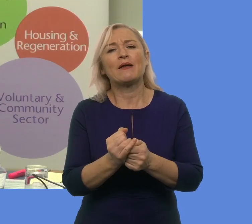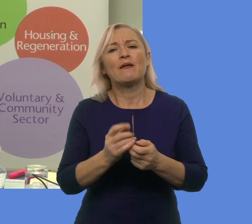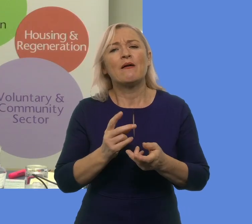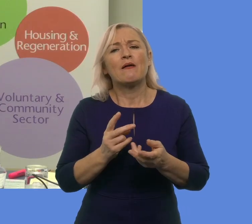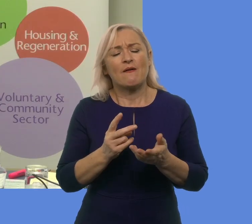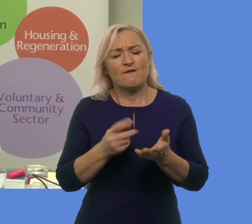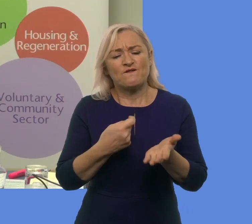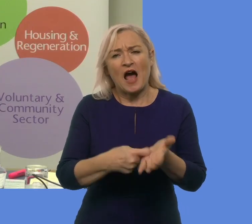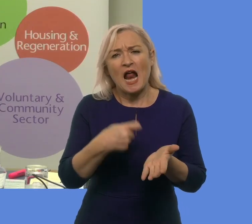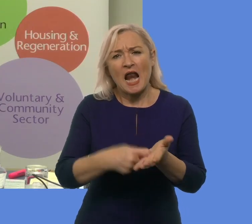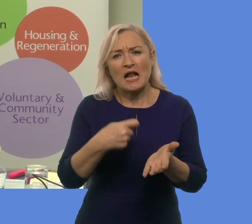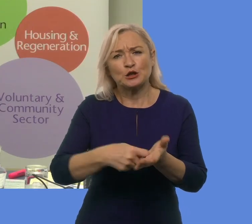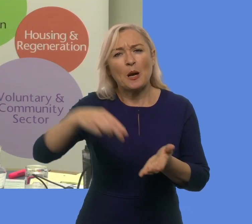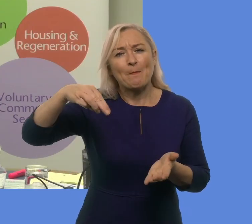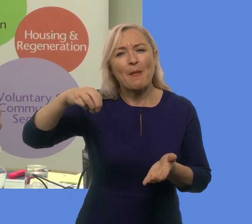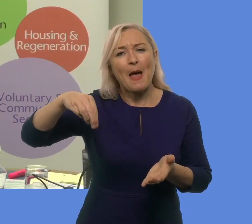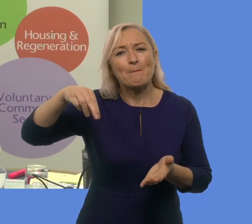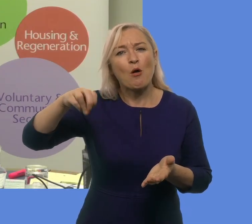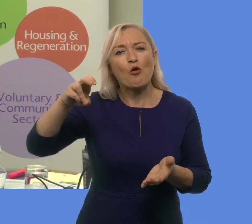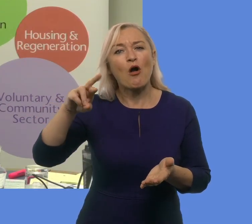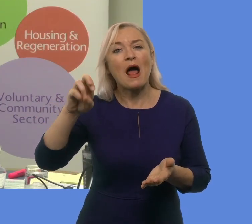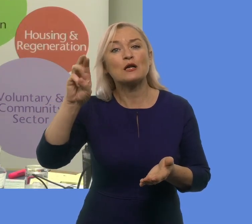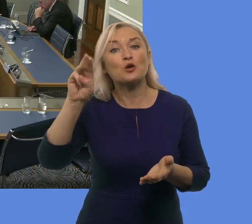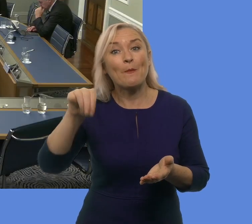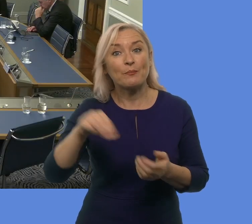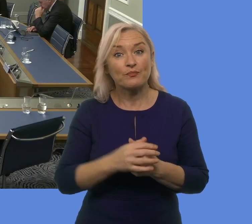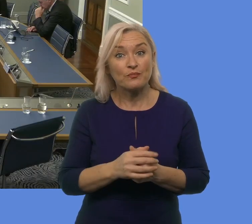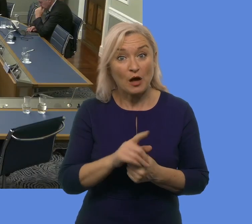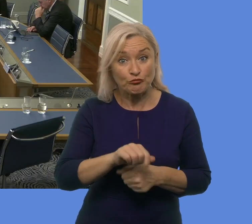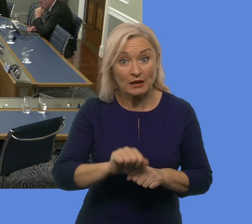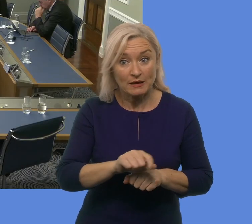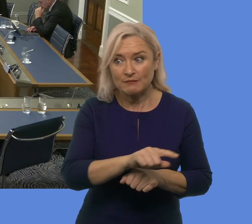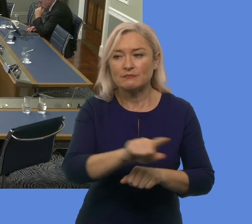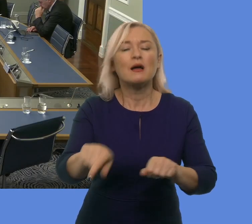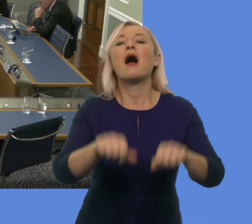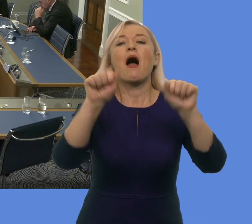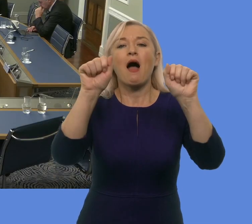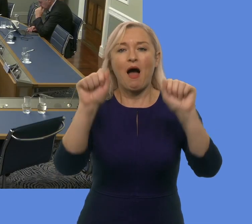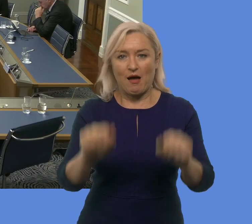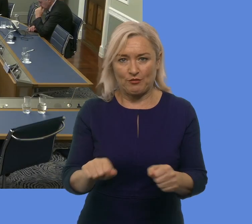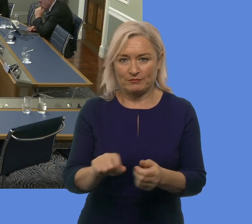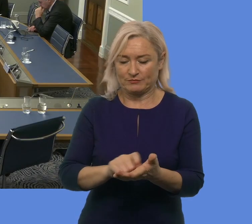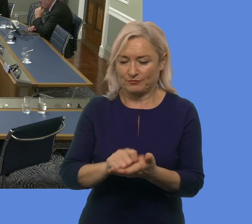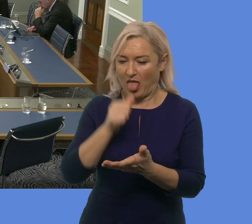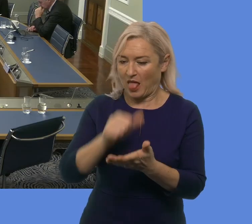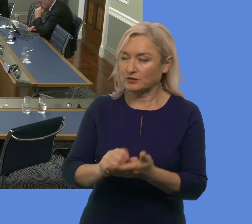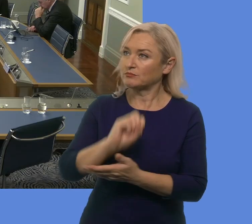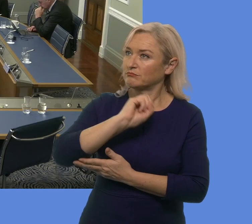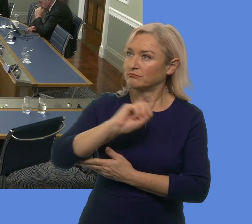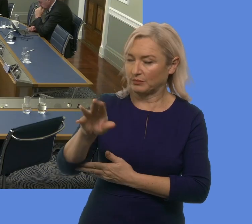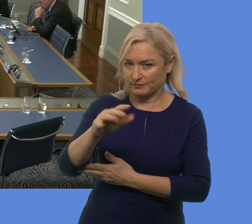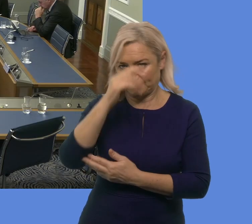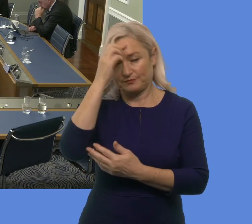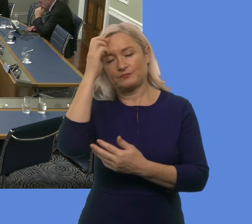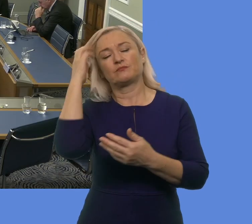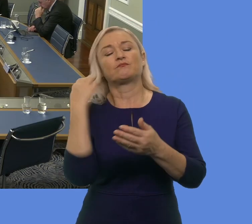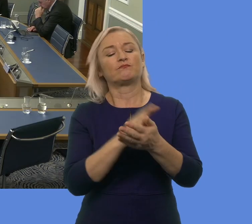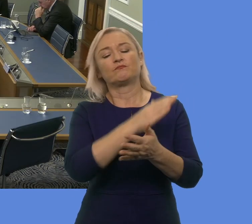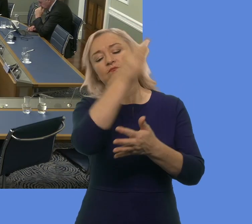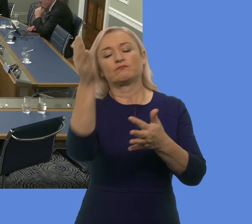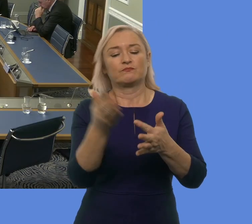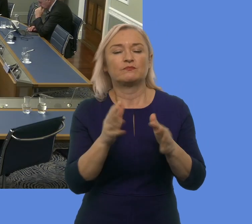to the department for that there. Is the committee agreed for us to do that? Agreed. Great, thank you. And then